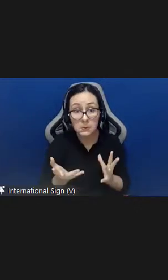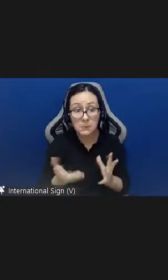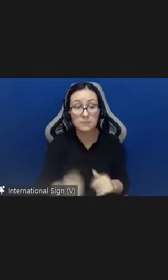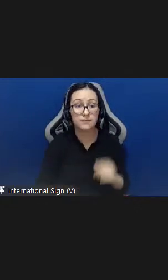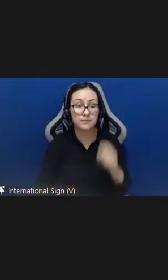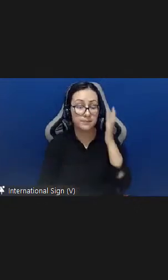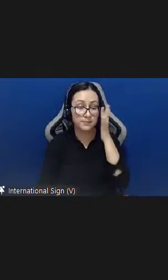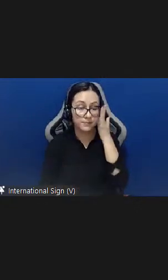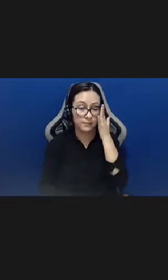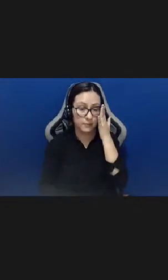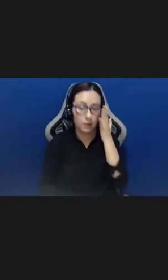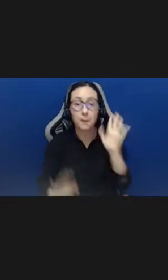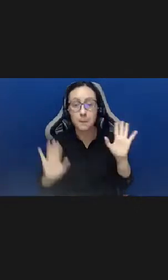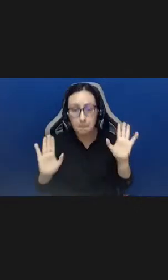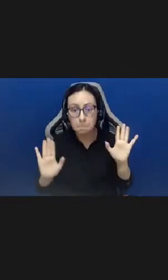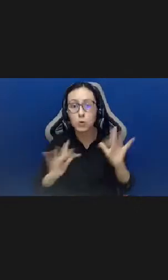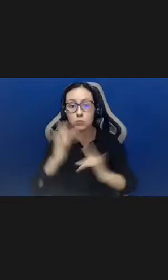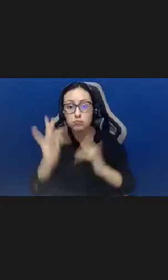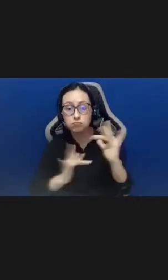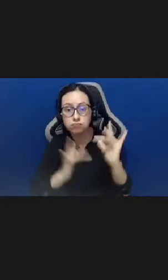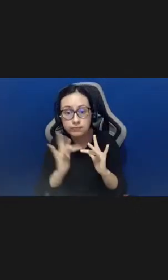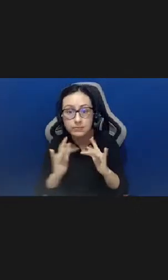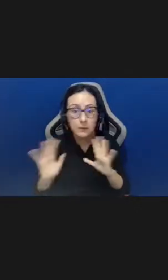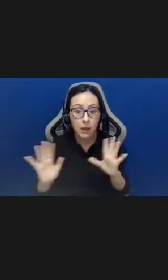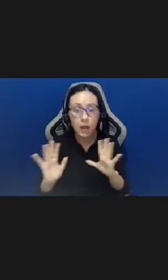daniel.vigo@ubc.ca. Thanks.